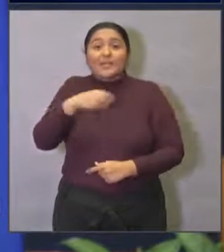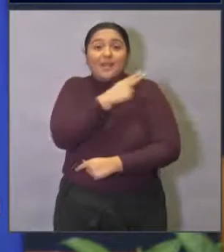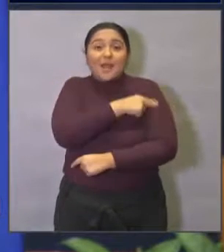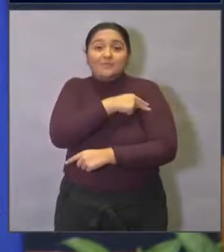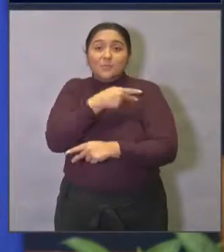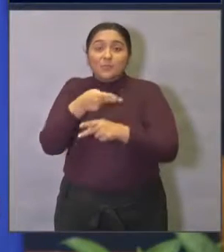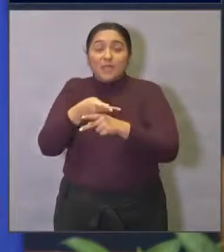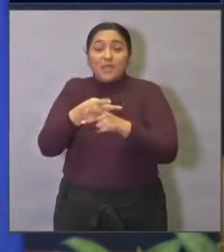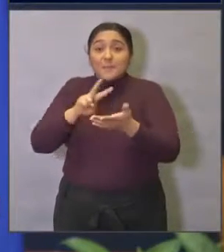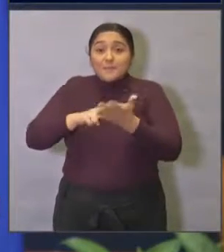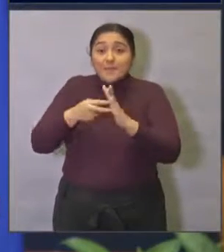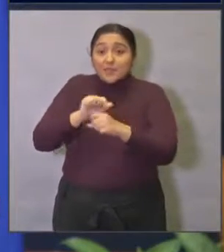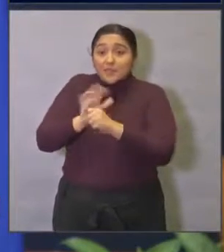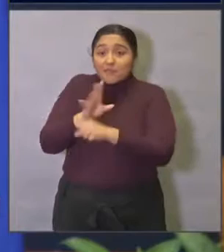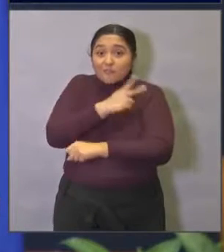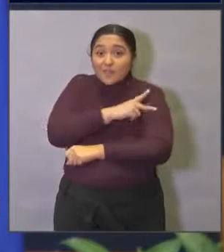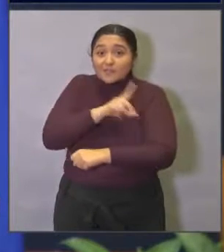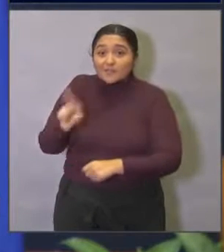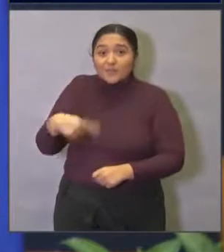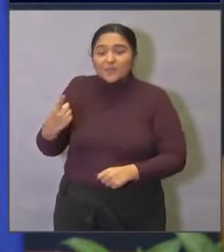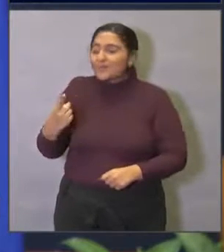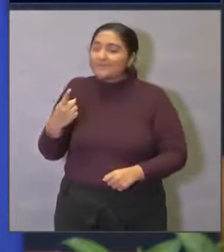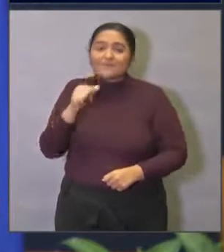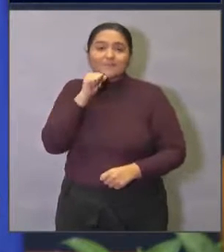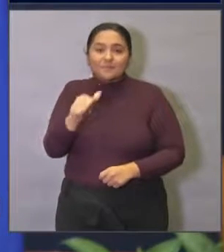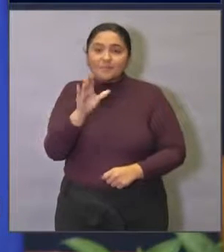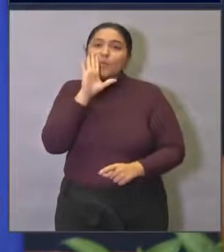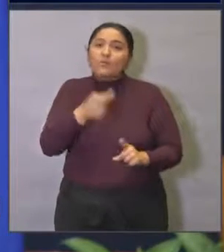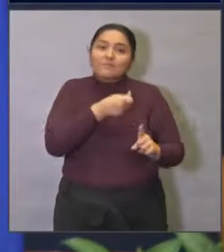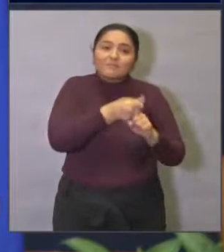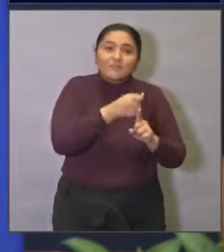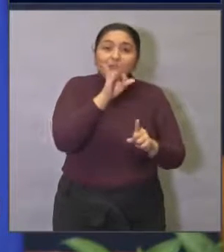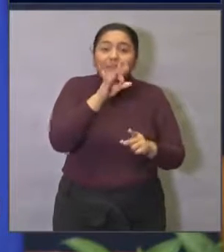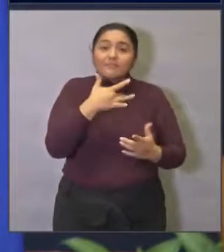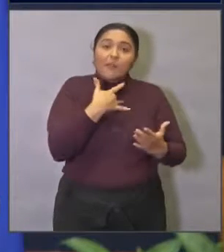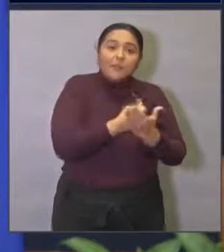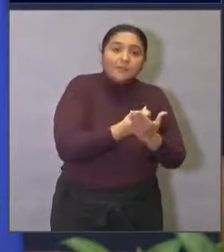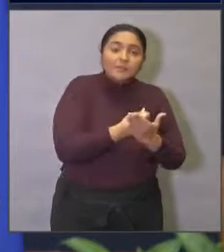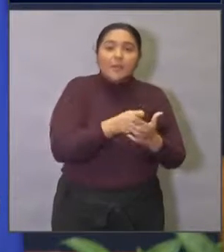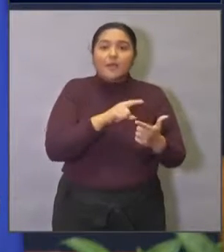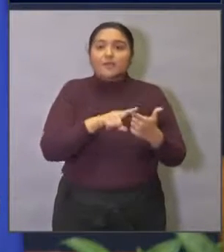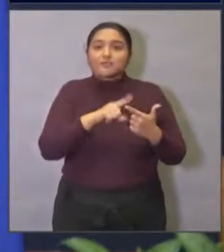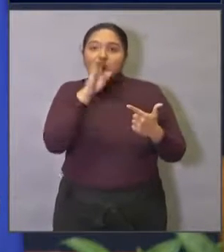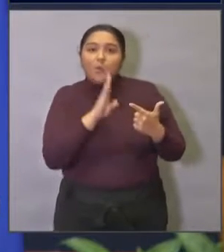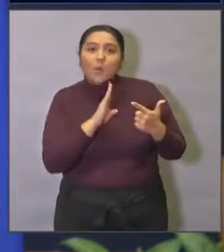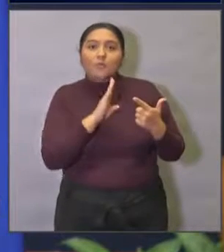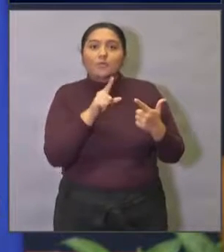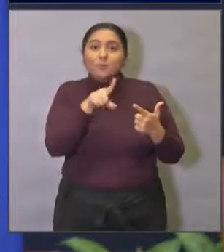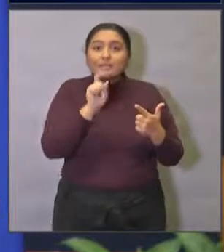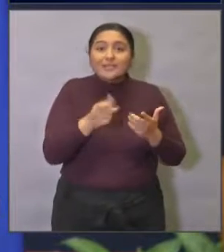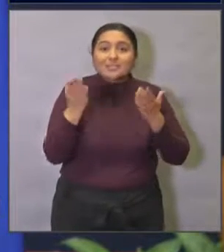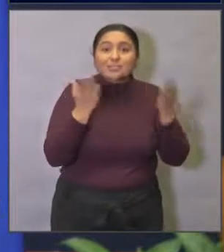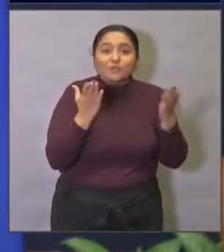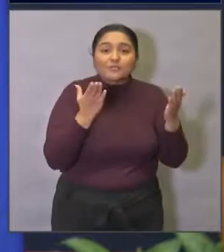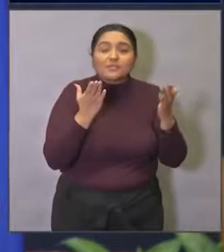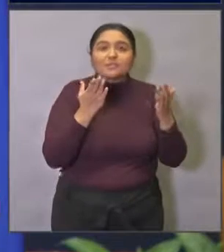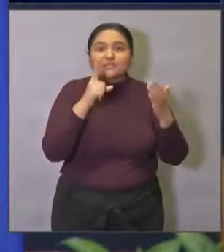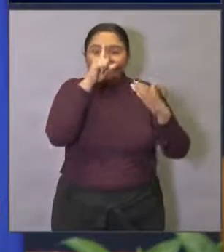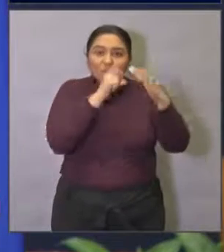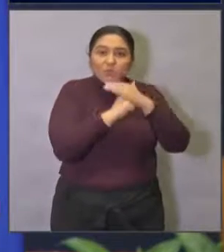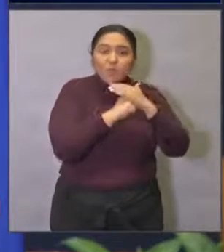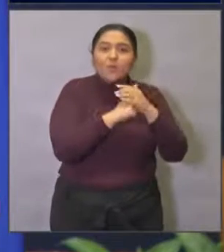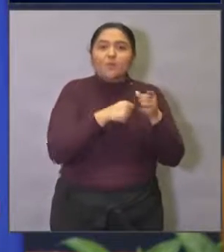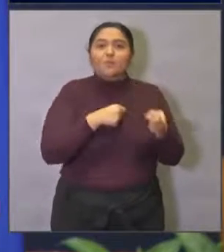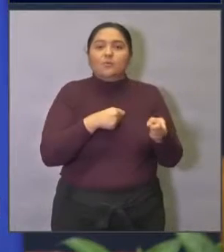with COVID. It will impact people who have a heart attack or a stroke and need services, those who are in a car